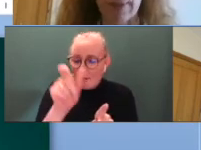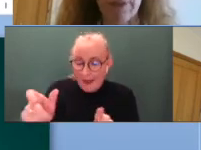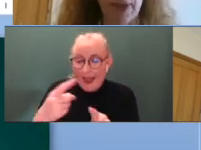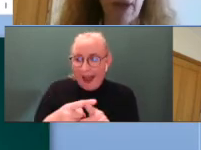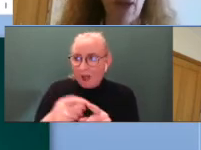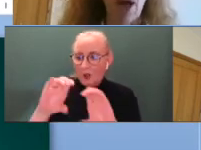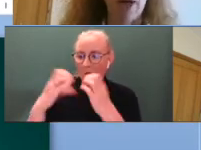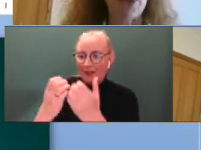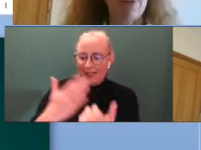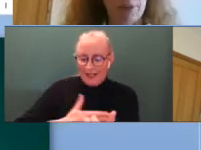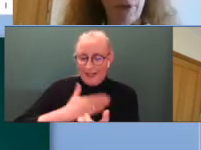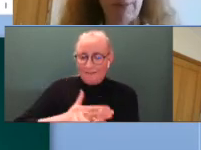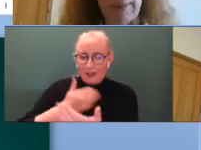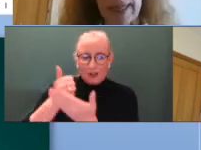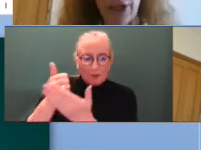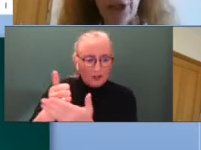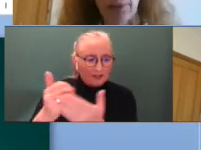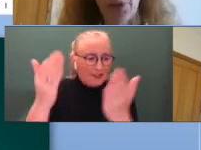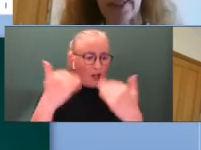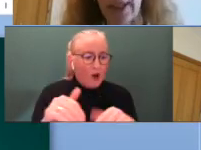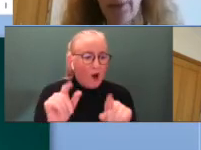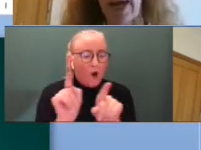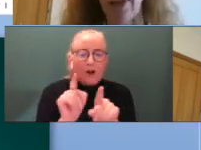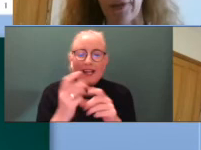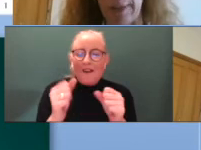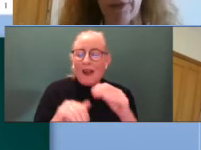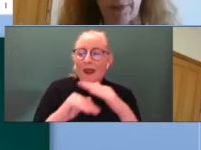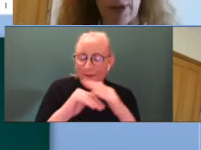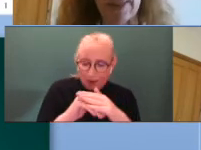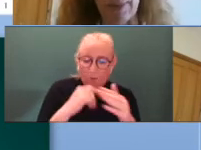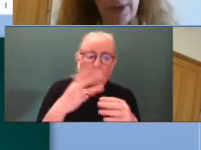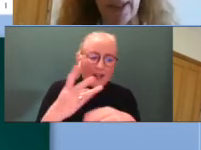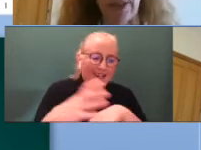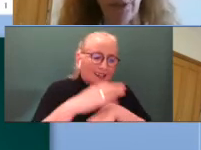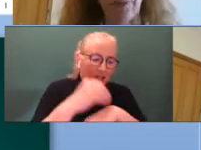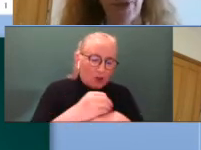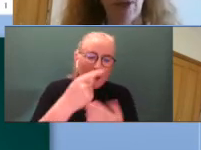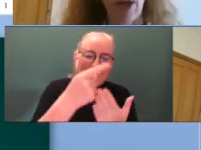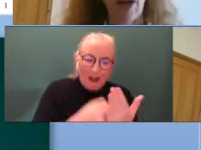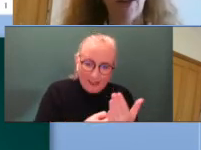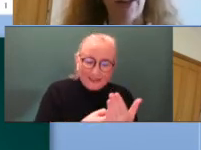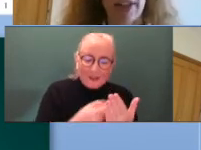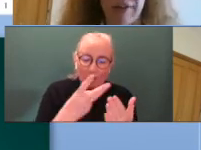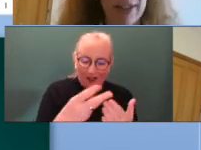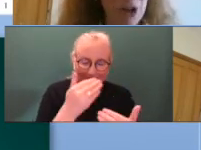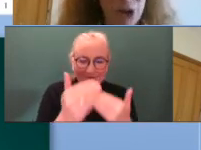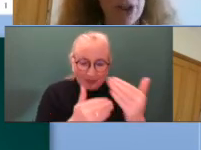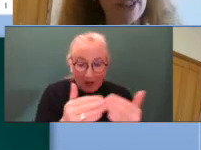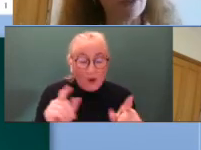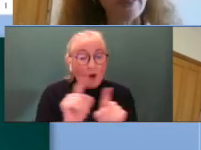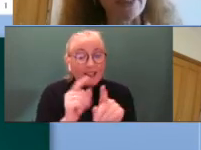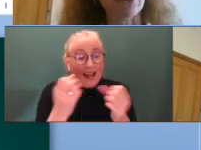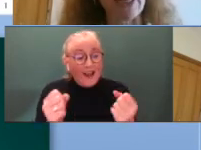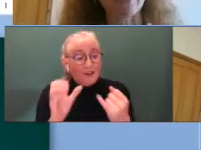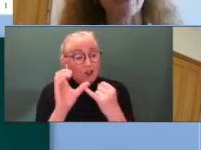supports. Time to Move On implementation will continue and the development of the policy will continue. I think there is an opportunity